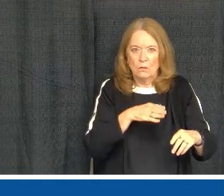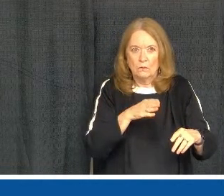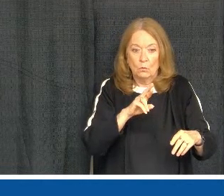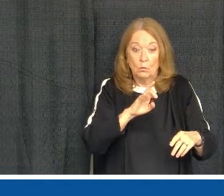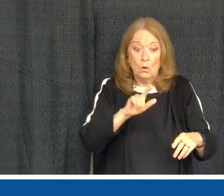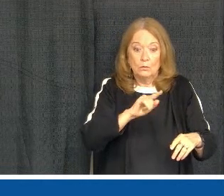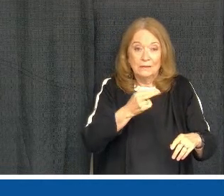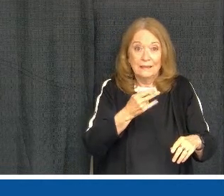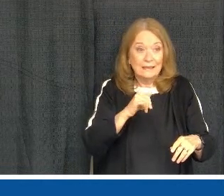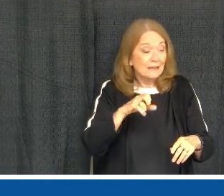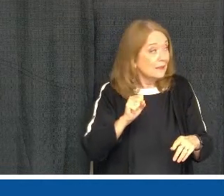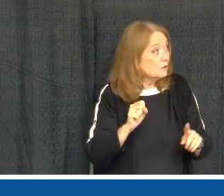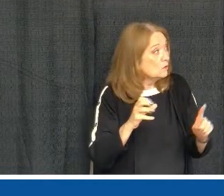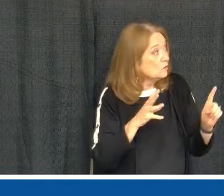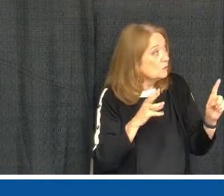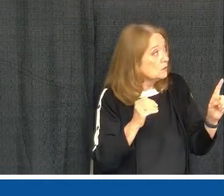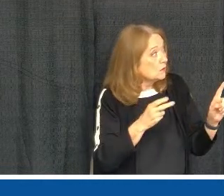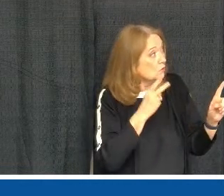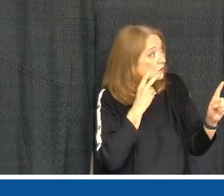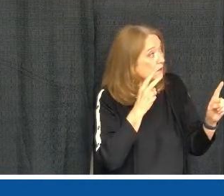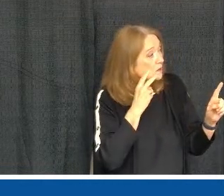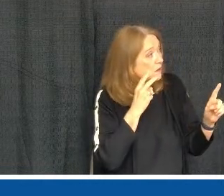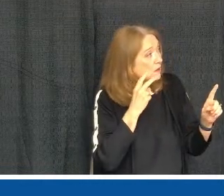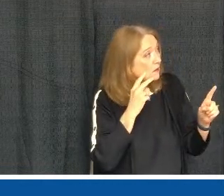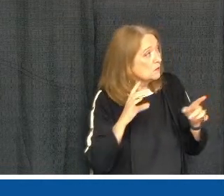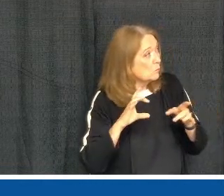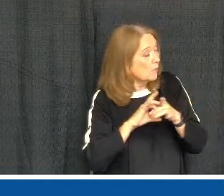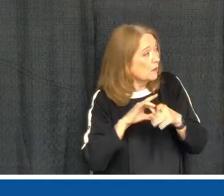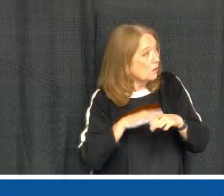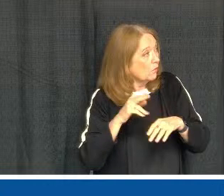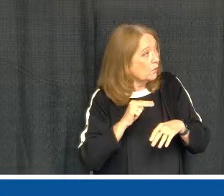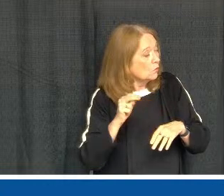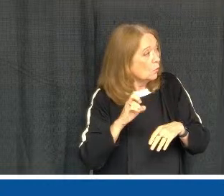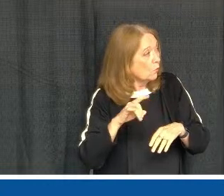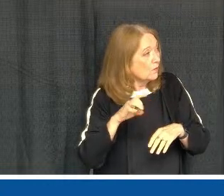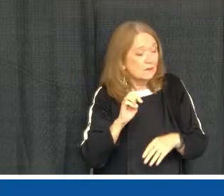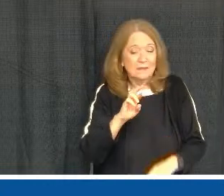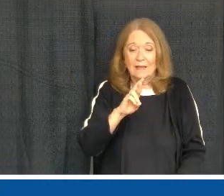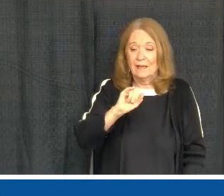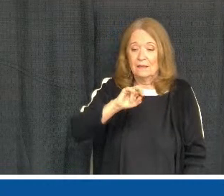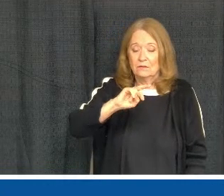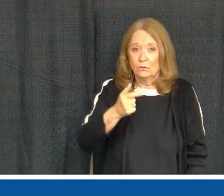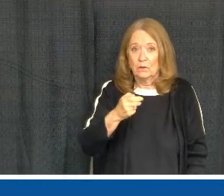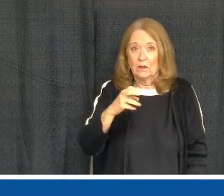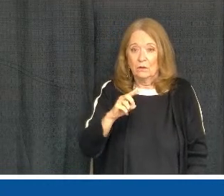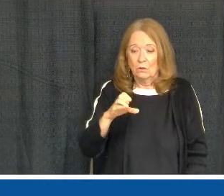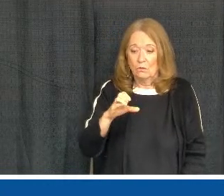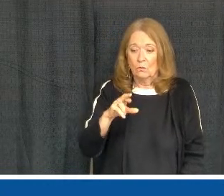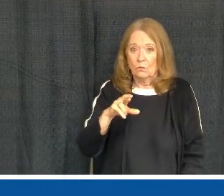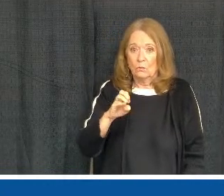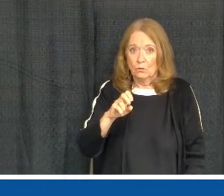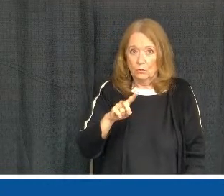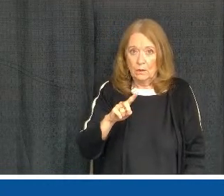row cropped with a tree line bonded on the north side of Ringgold Creek. This is in Council Ward number 3.